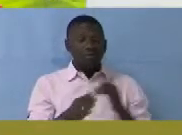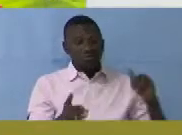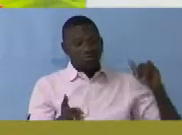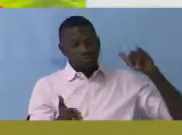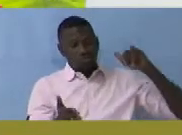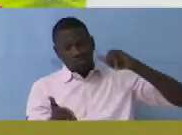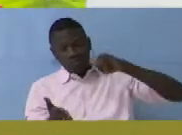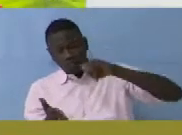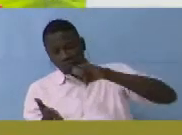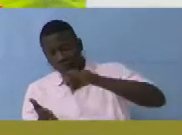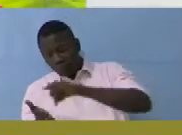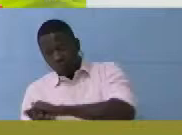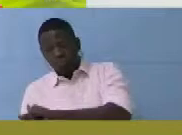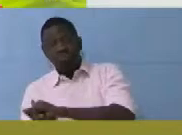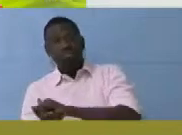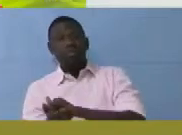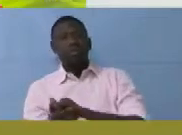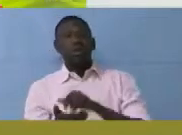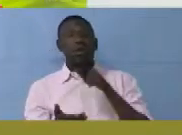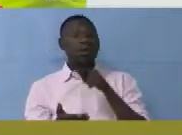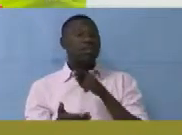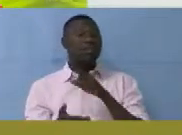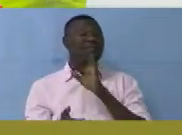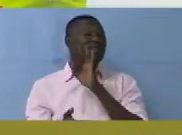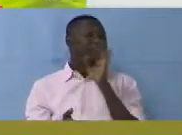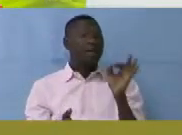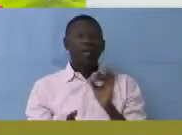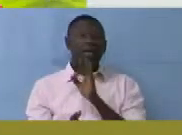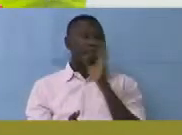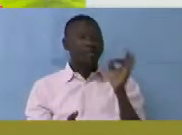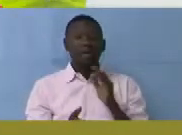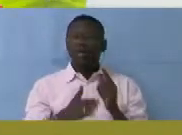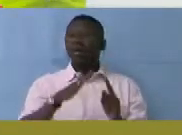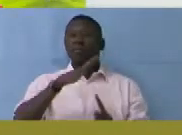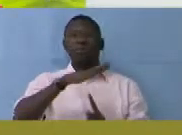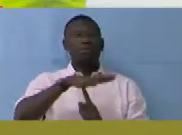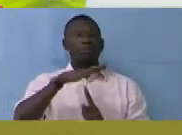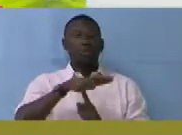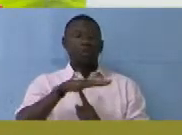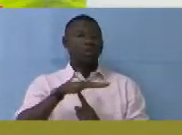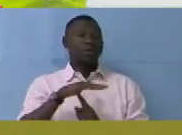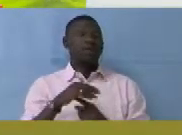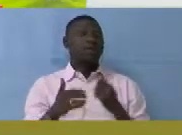land, which is very important, because